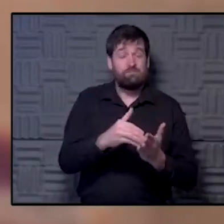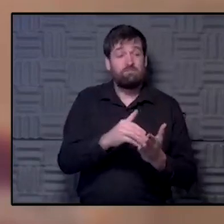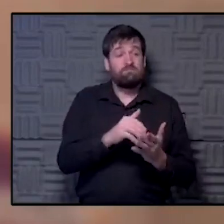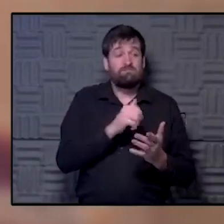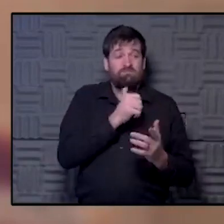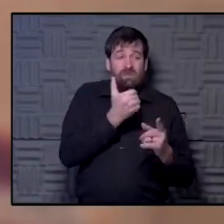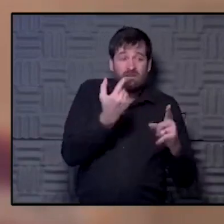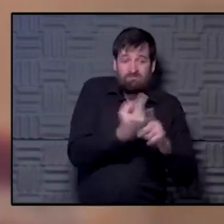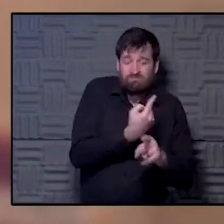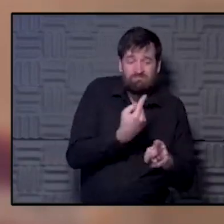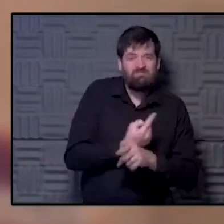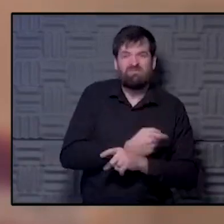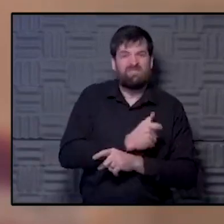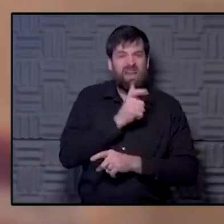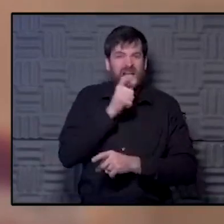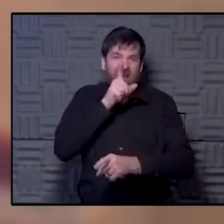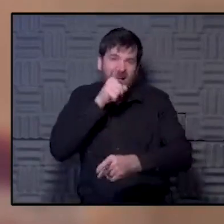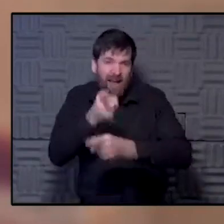credible, but,